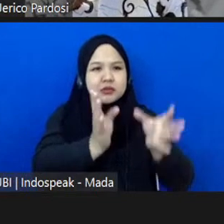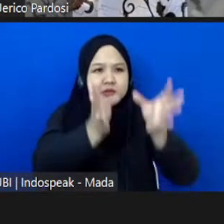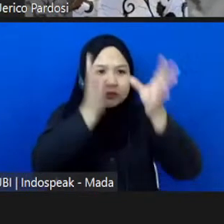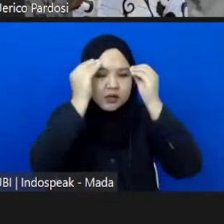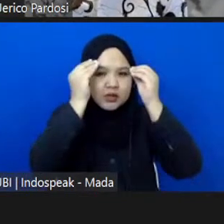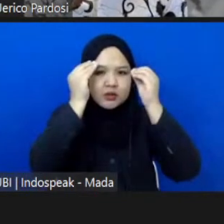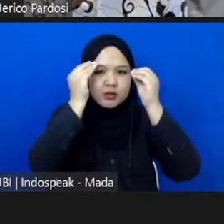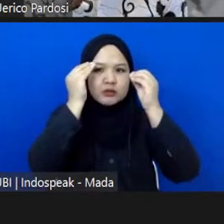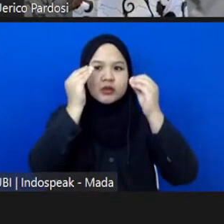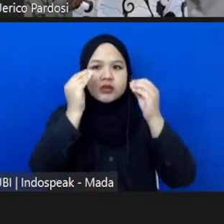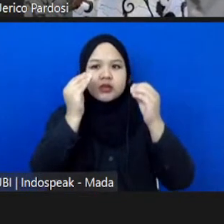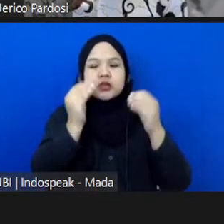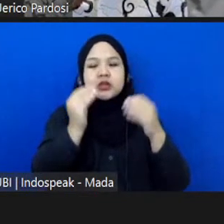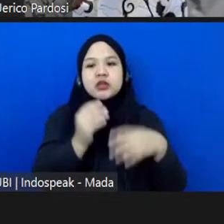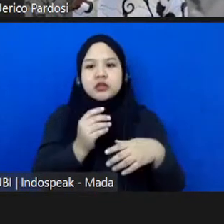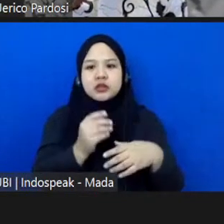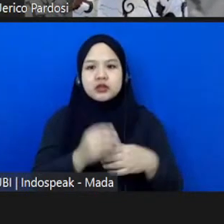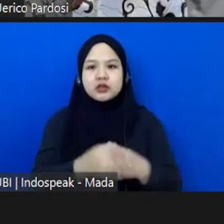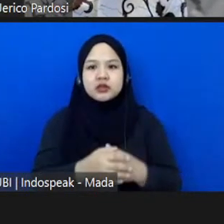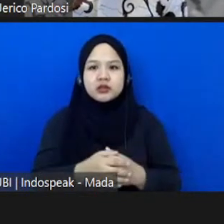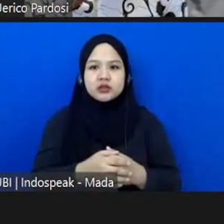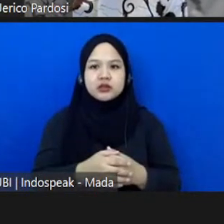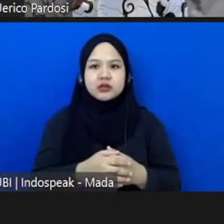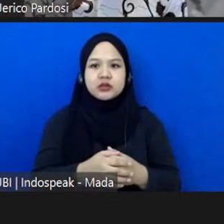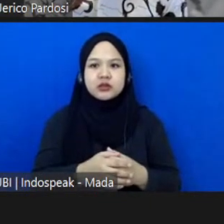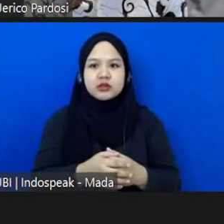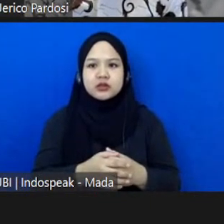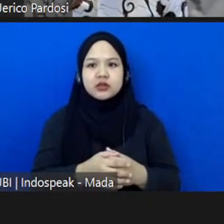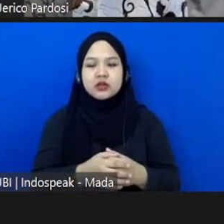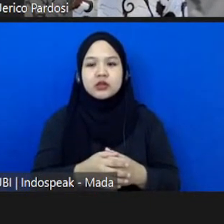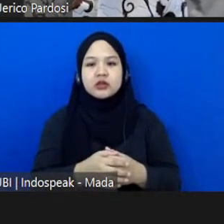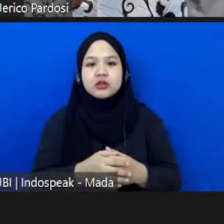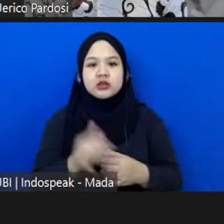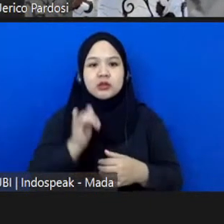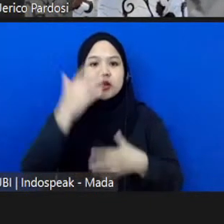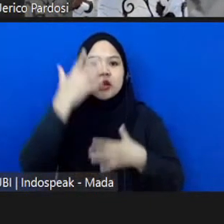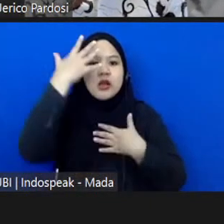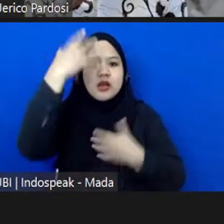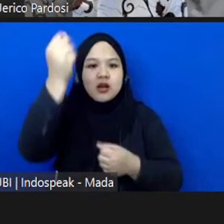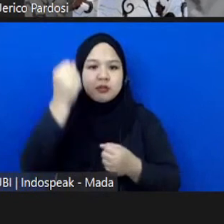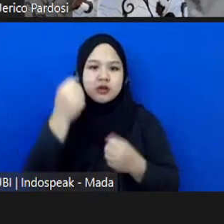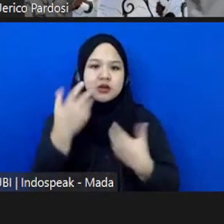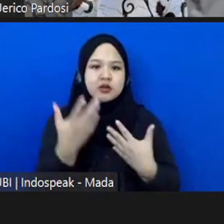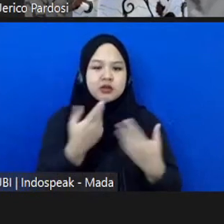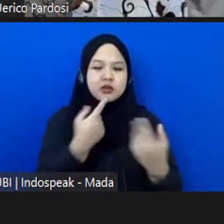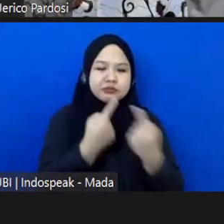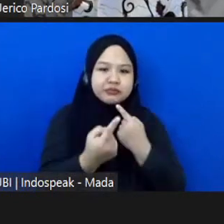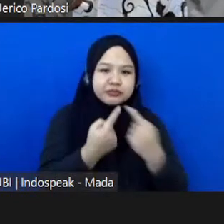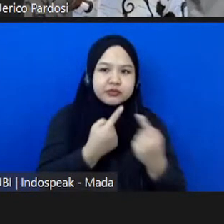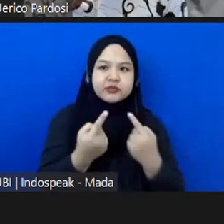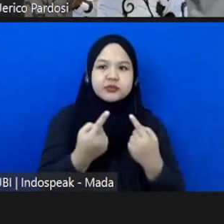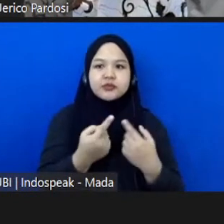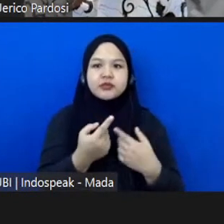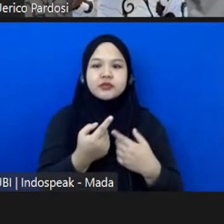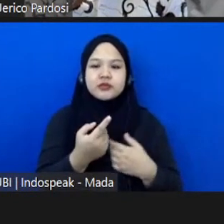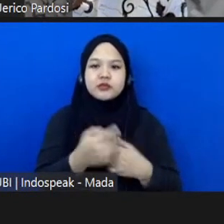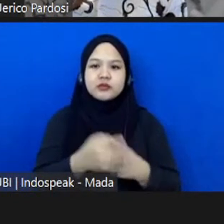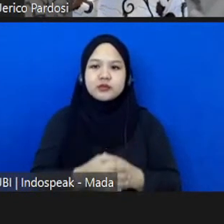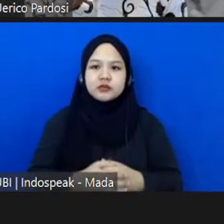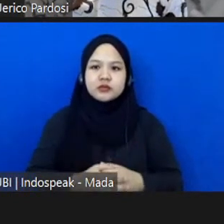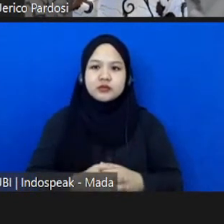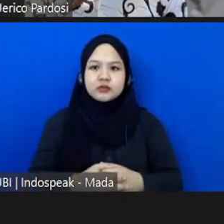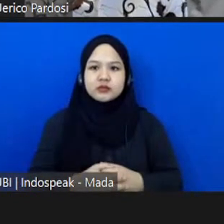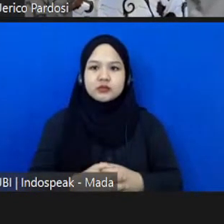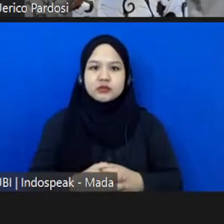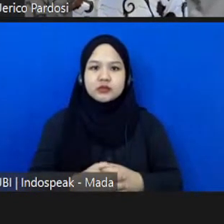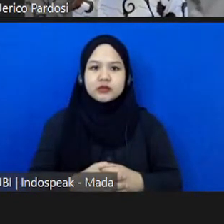the belief systems and the expectations of the patients that they're trying to serve. And